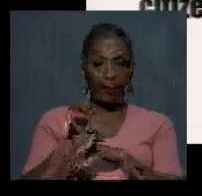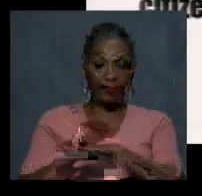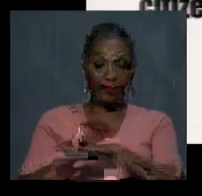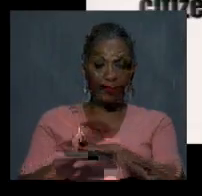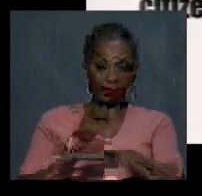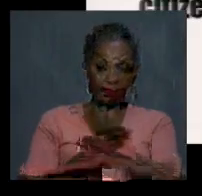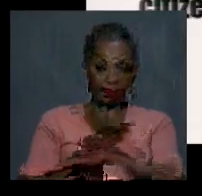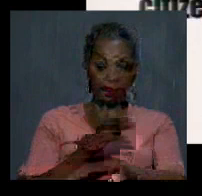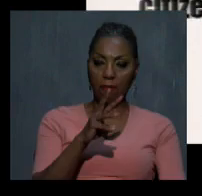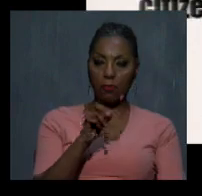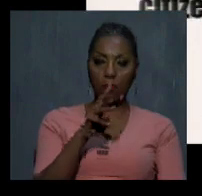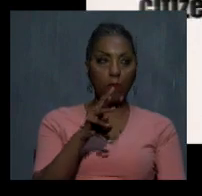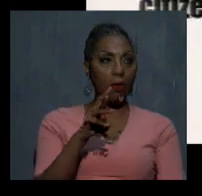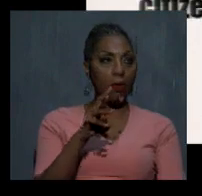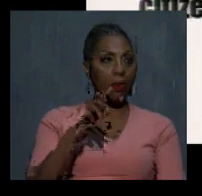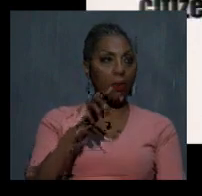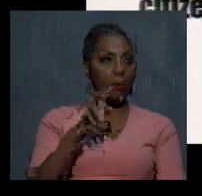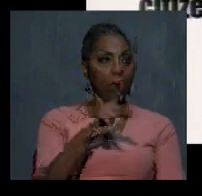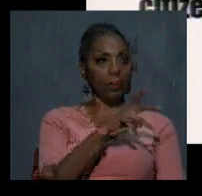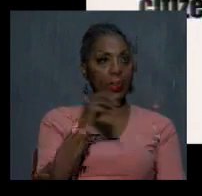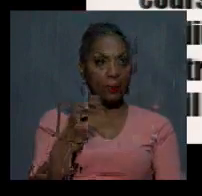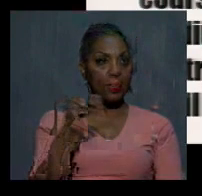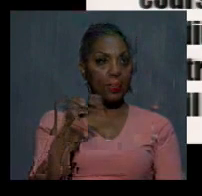Memorial and safety.